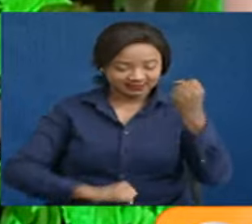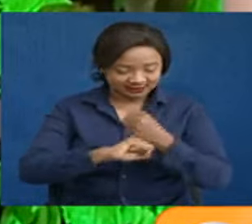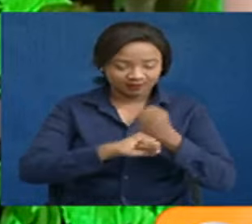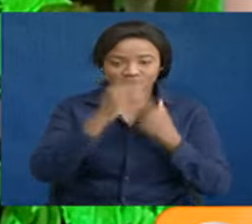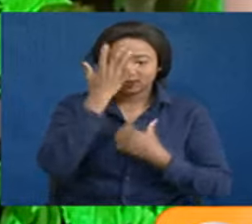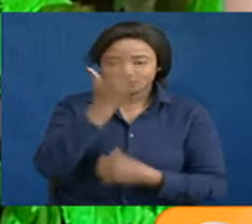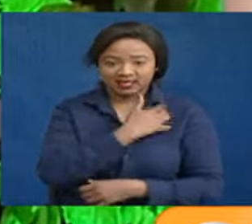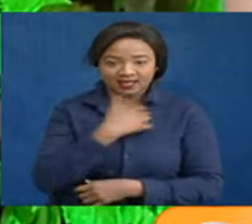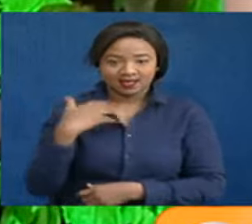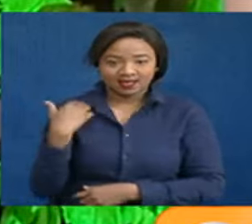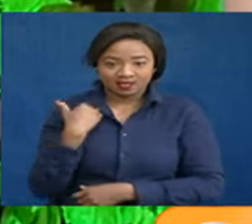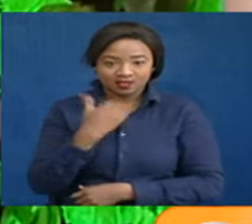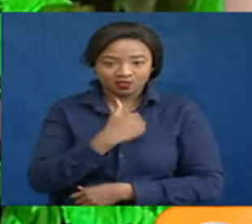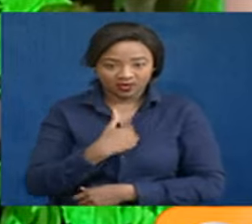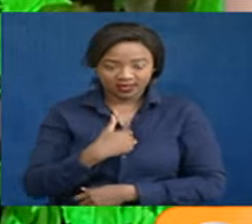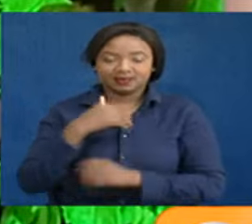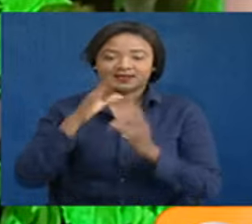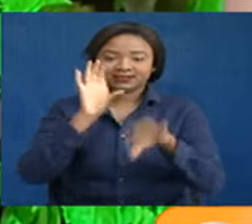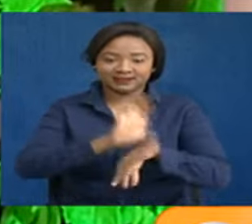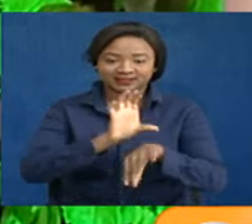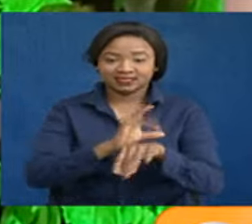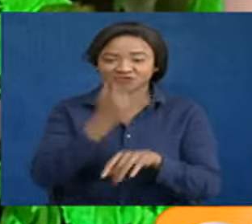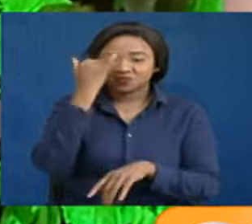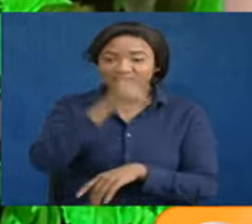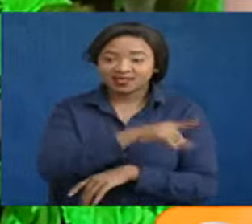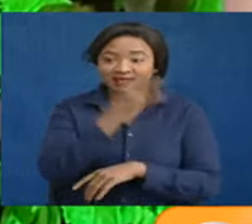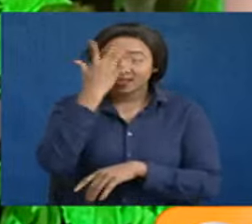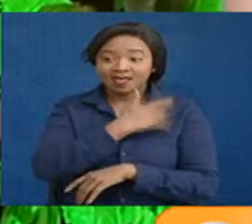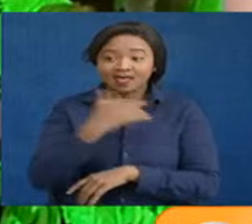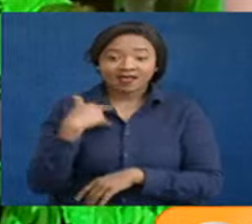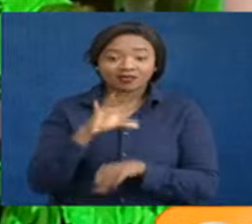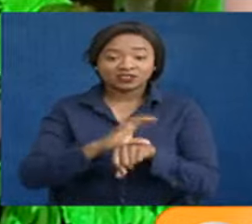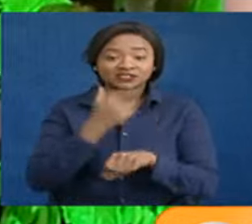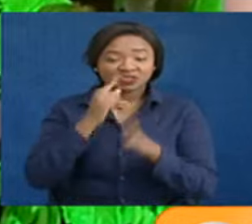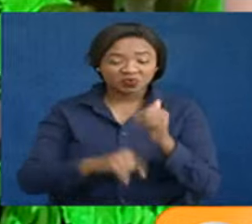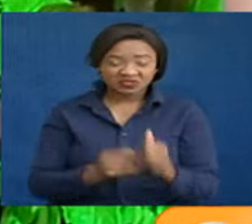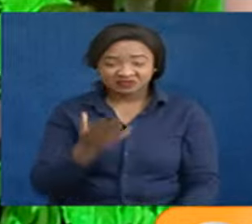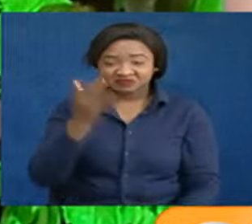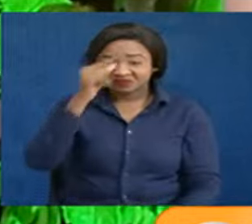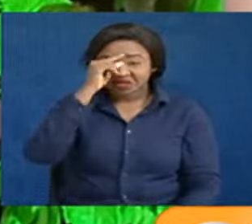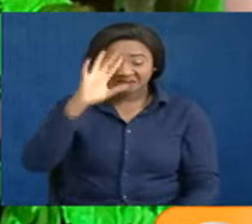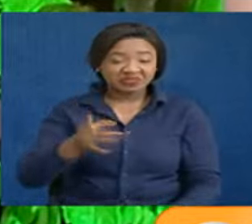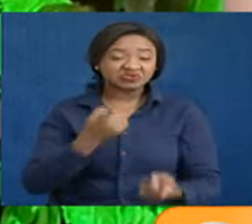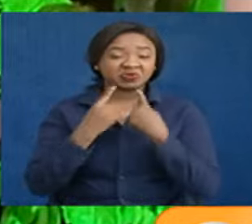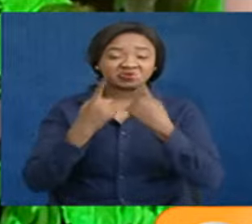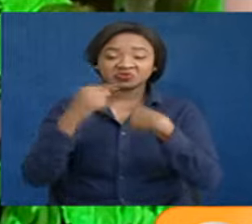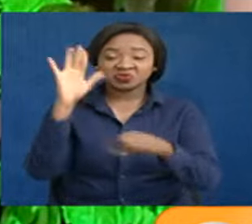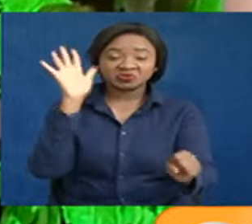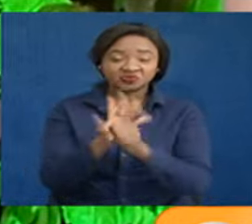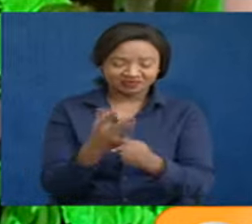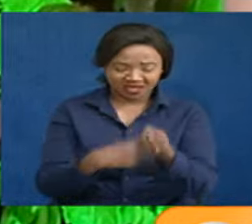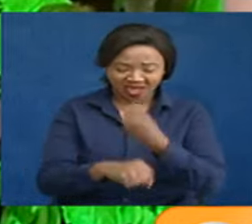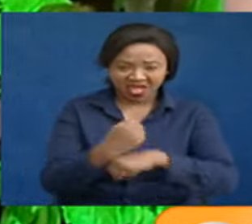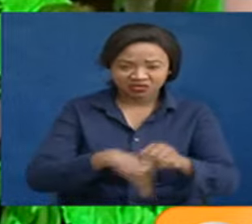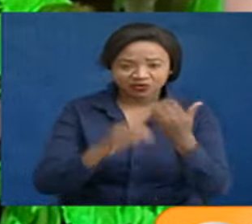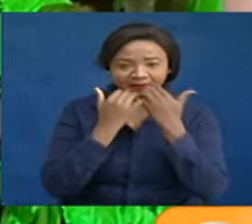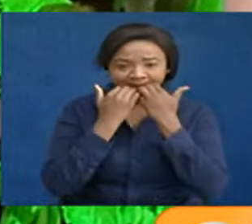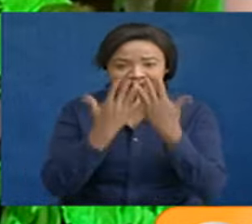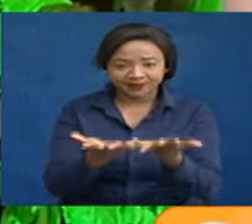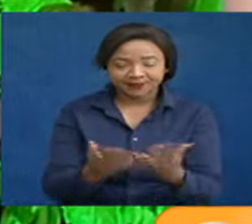faulting the government over what it terms as too much talk and open-ended promises. ACK Archbishop Jackson Ole